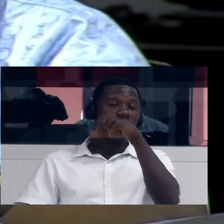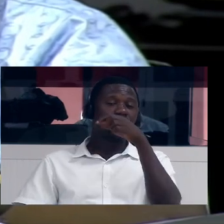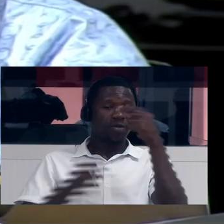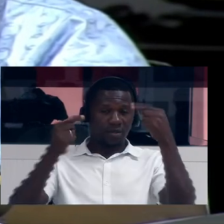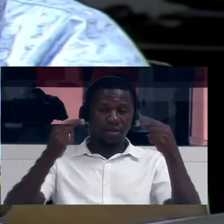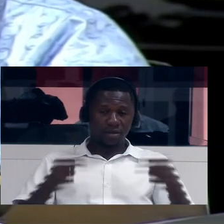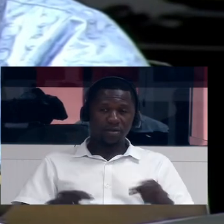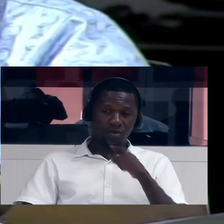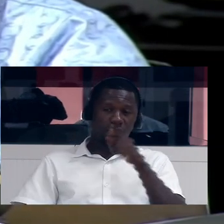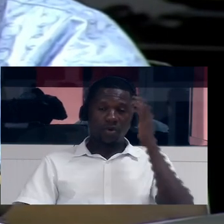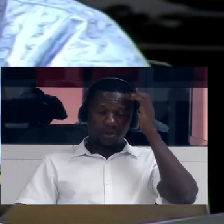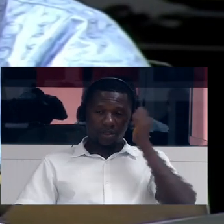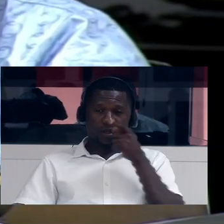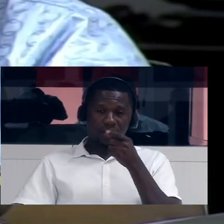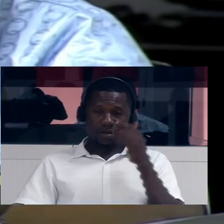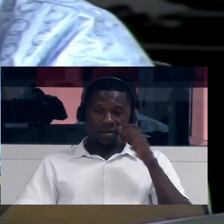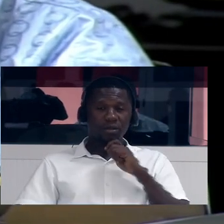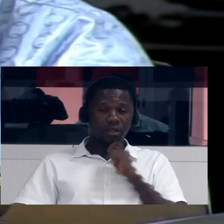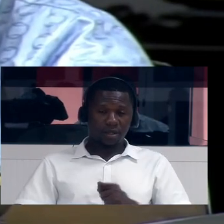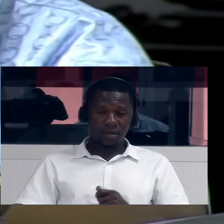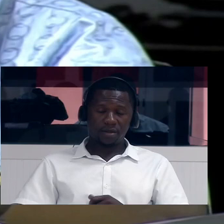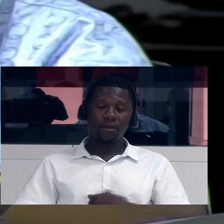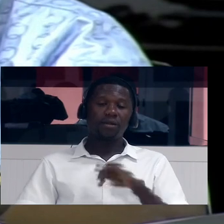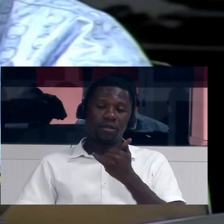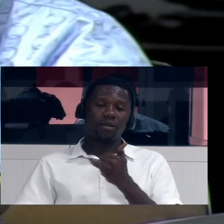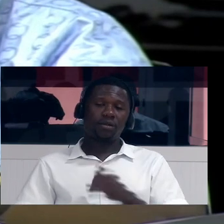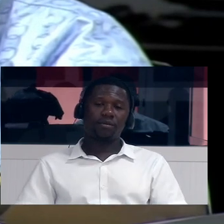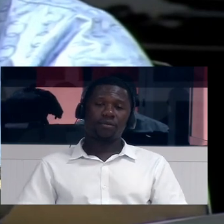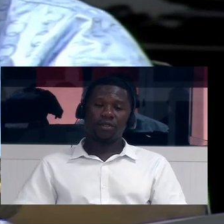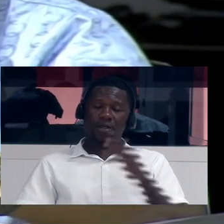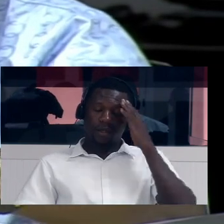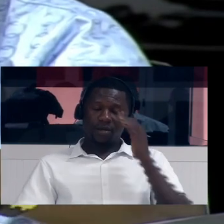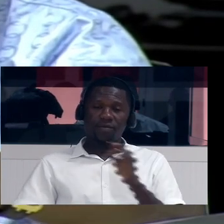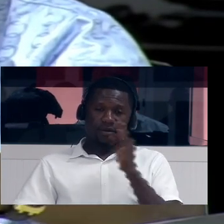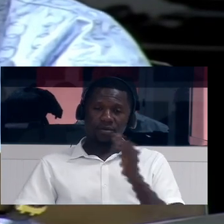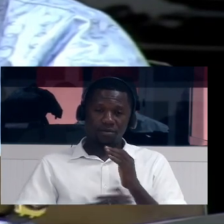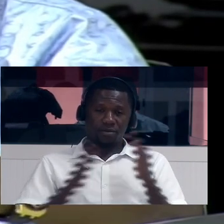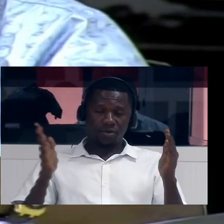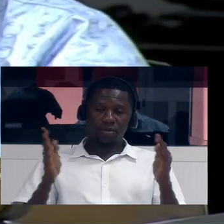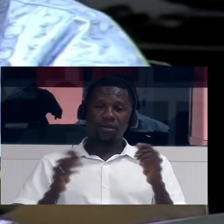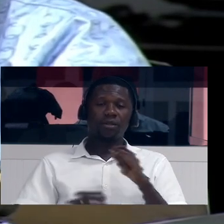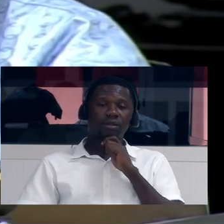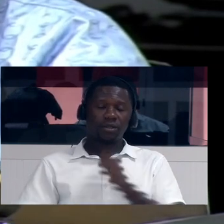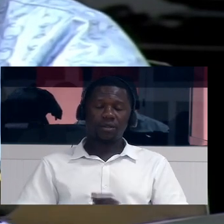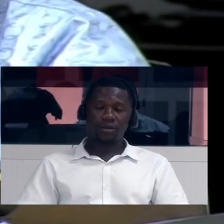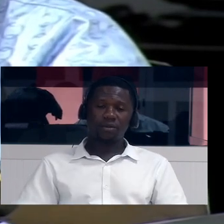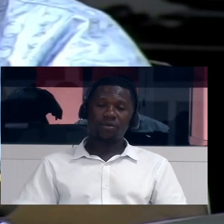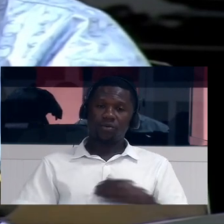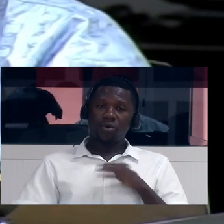Do you understand that, sir? I do. Thank you very much, sir. You are called here